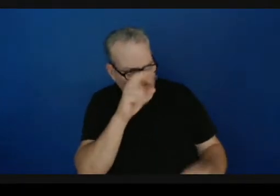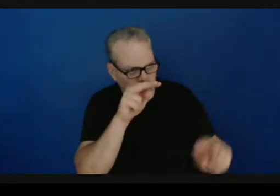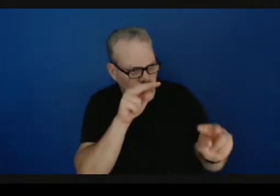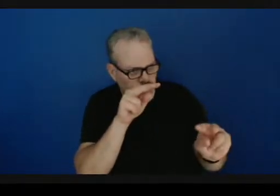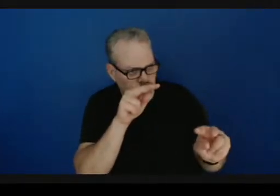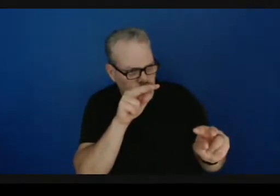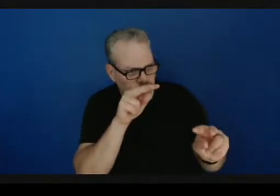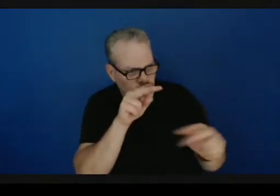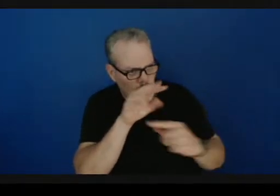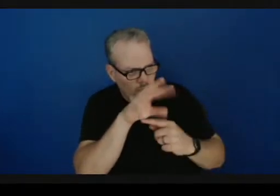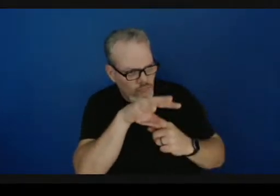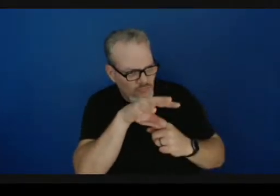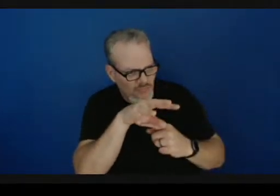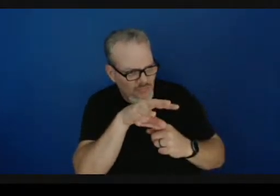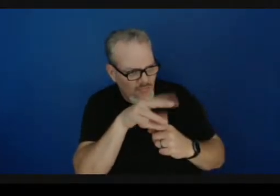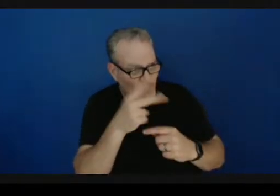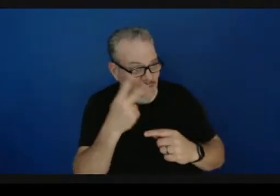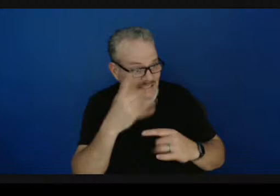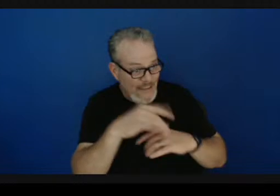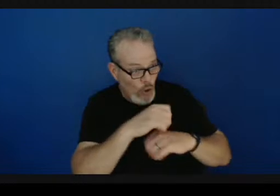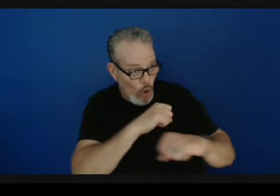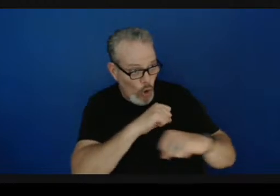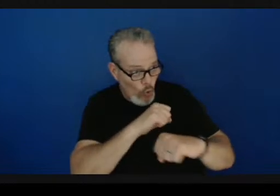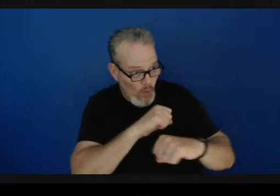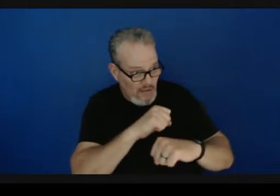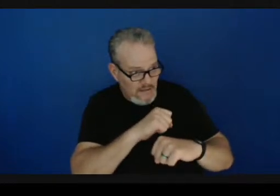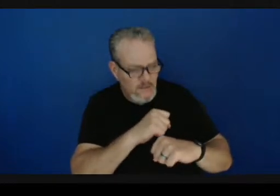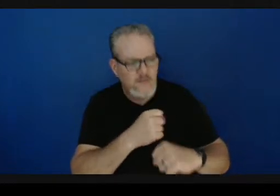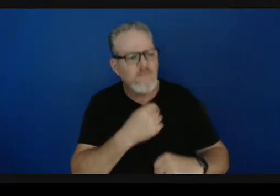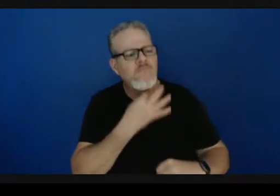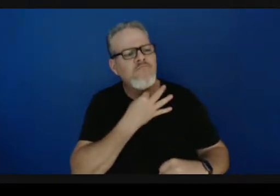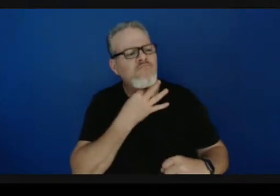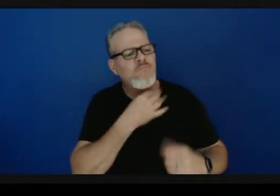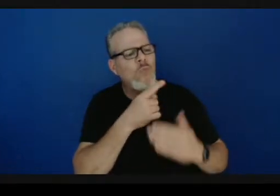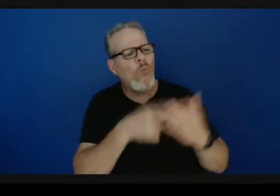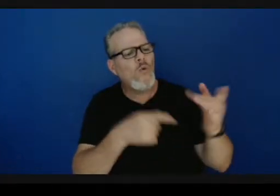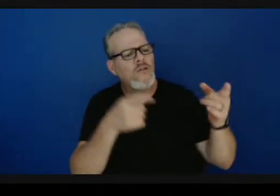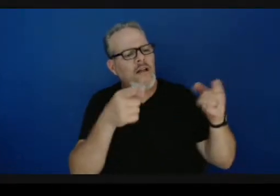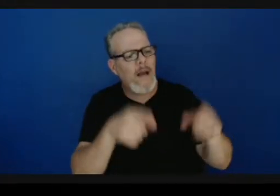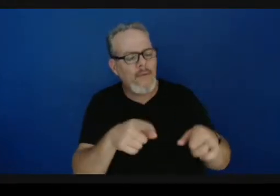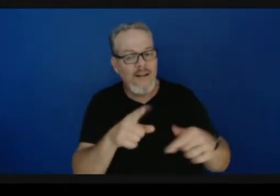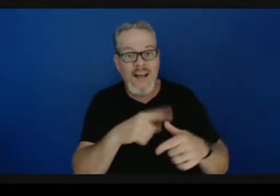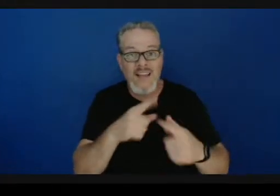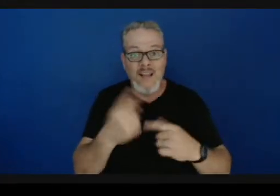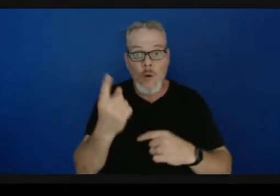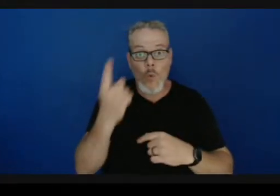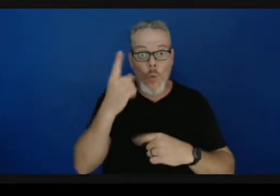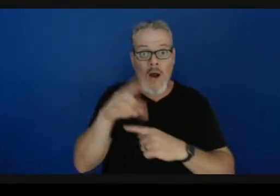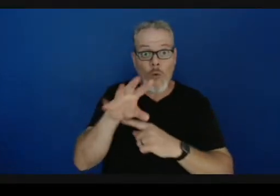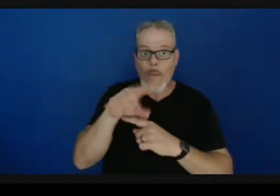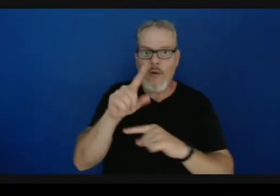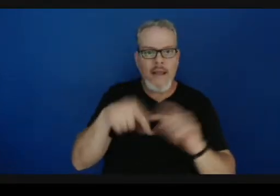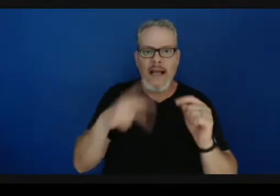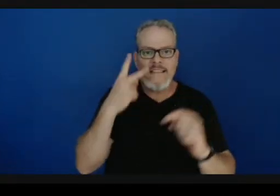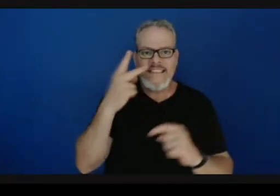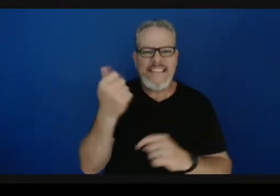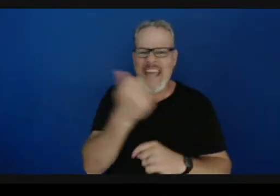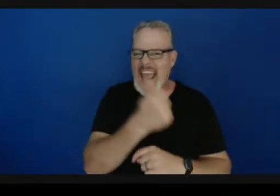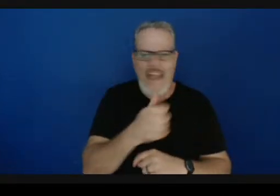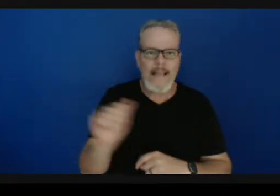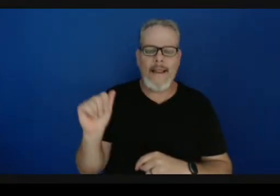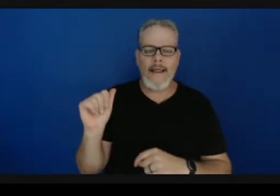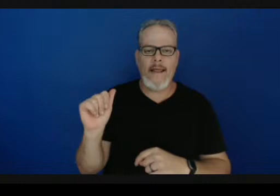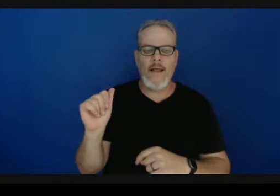right, so what's going on? Is it going to do something? And then one of the web cameras can't see anything on it, but all of a sudden it looks like